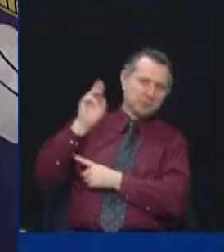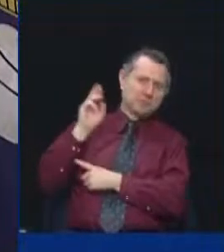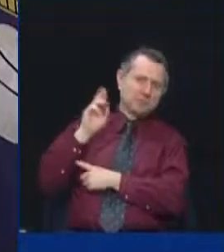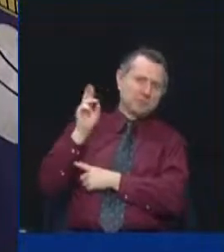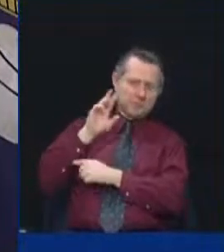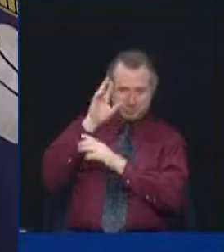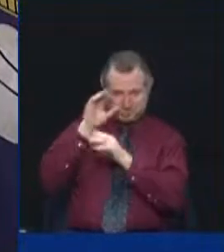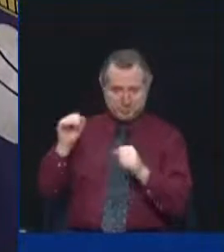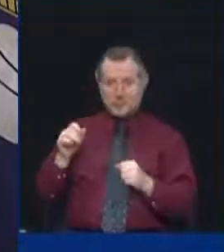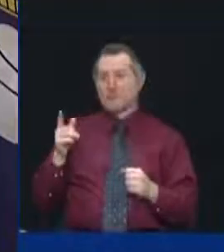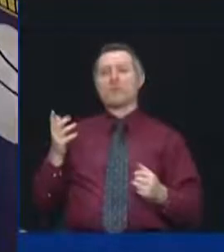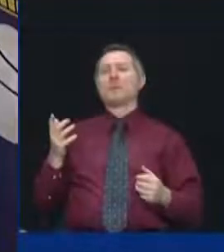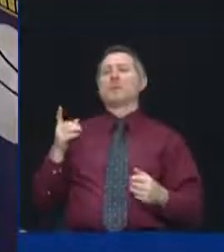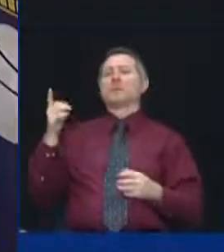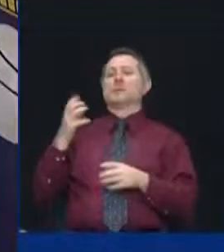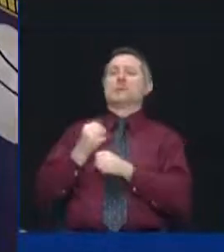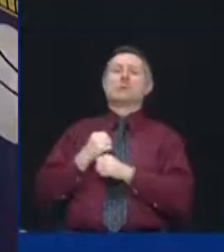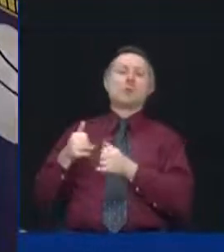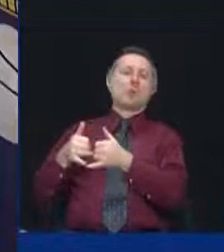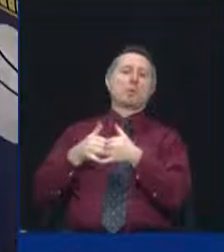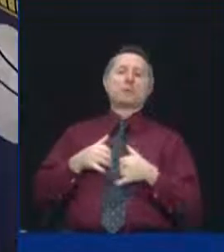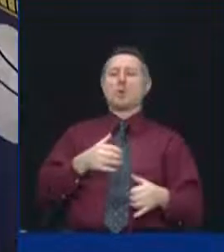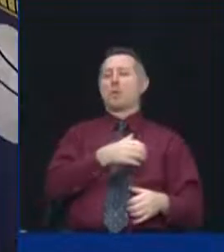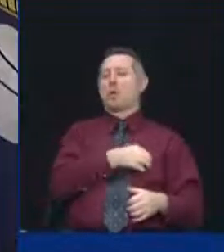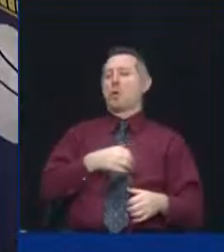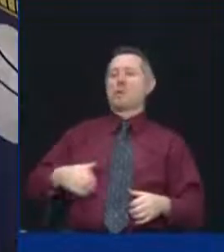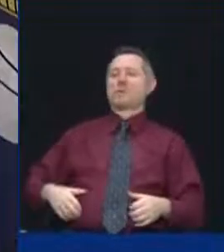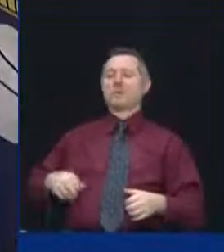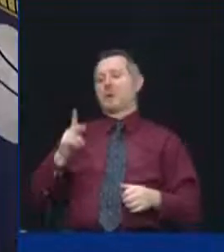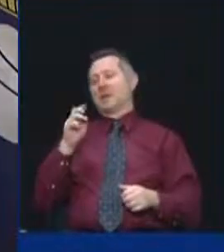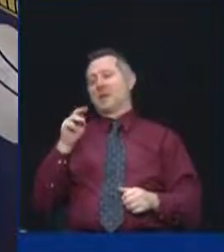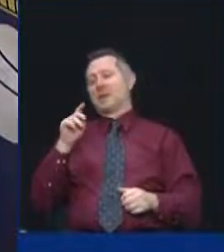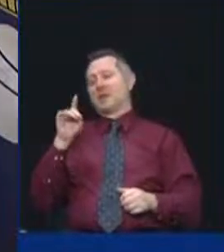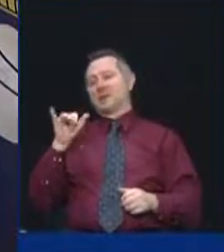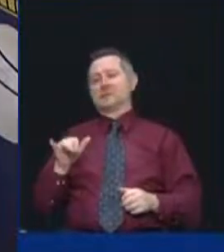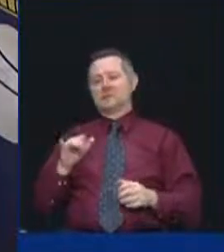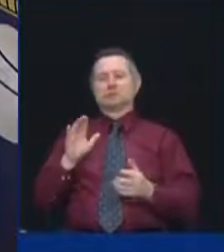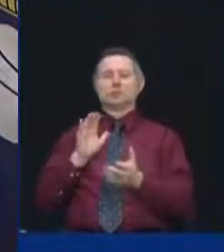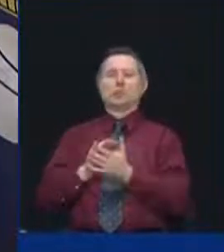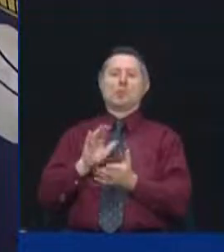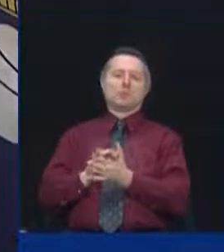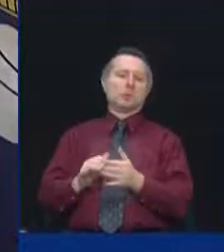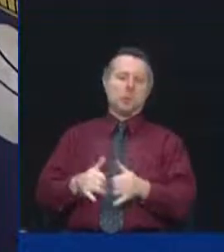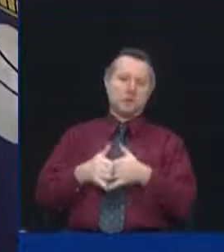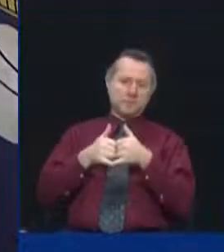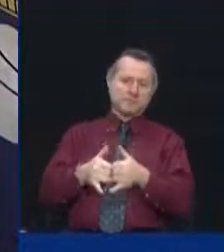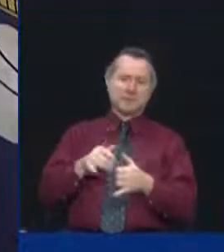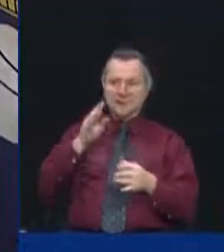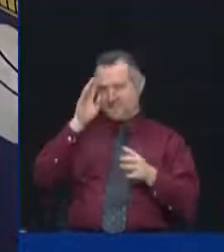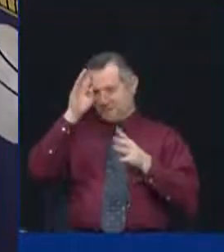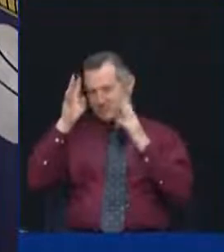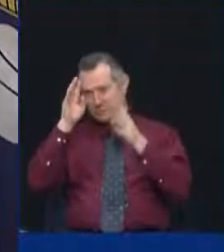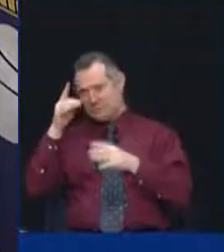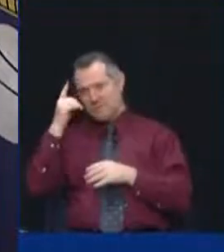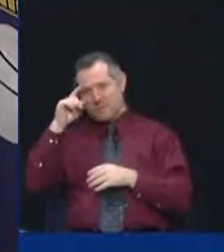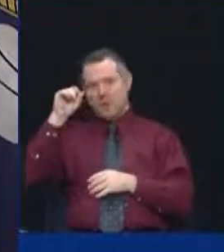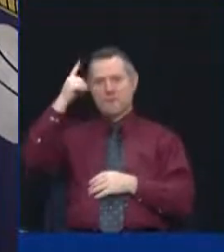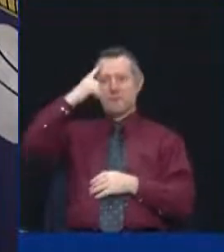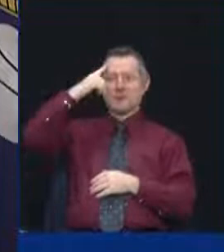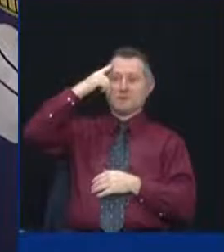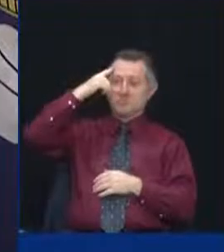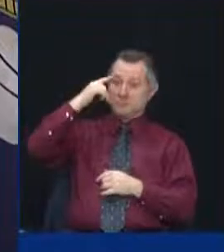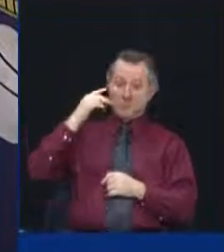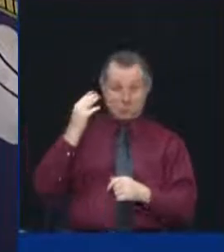Kennedy School Award for Innovations in Government with the Continuum of Care. We know how to